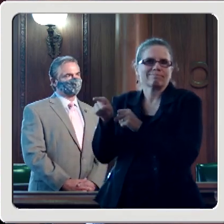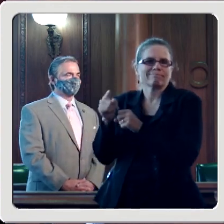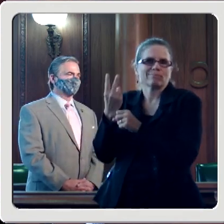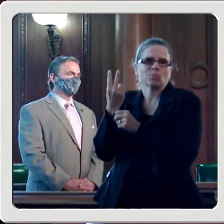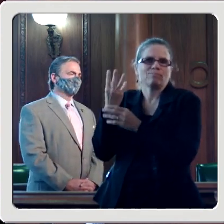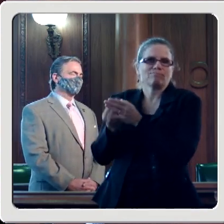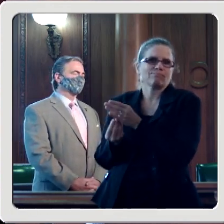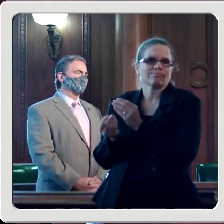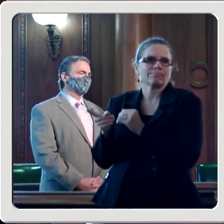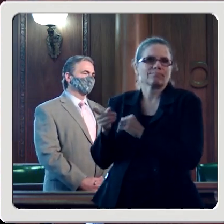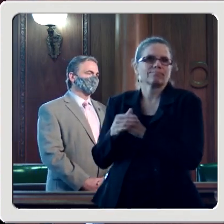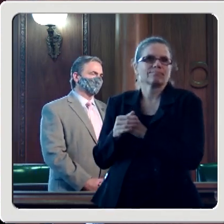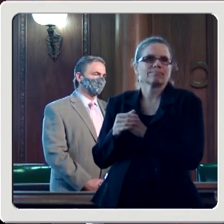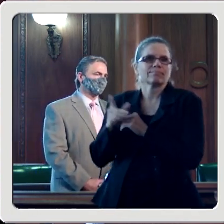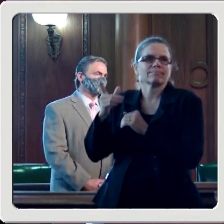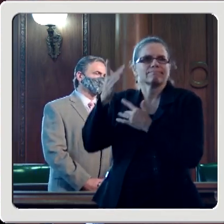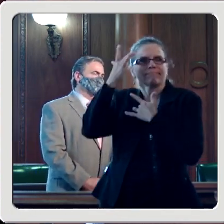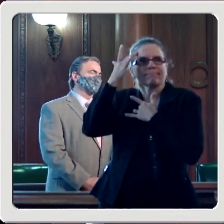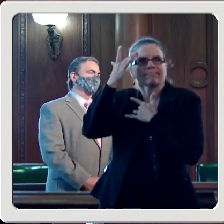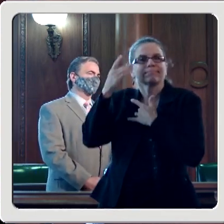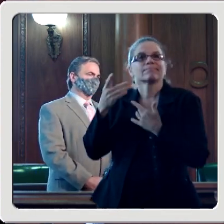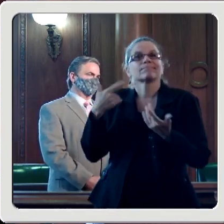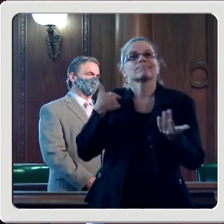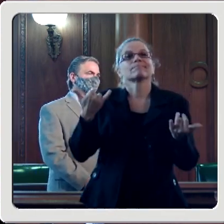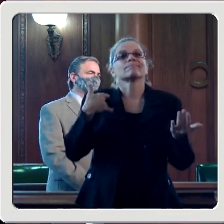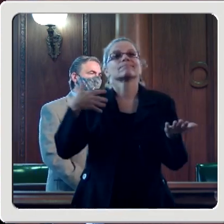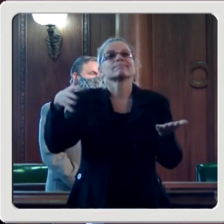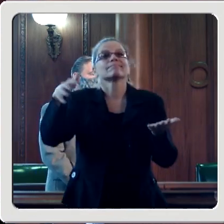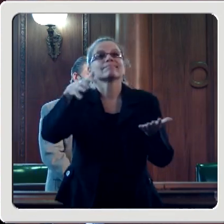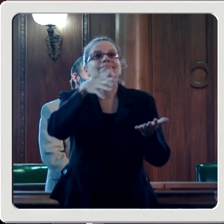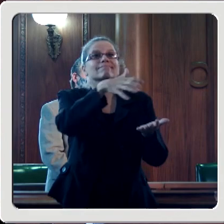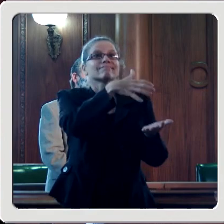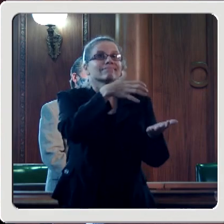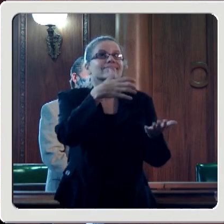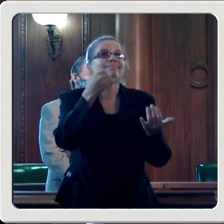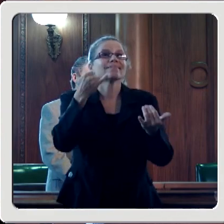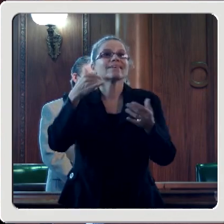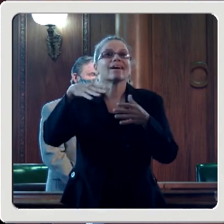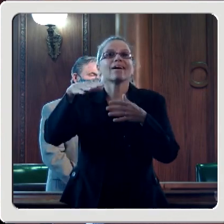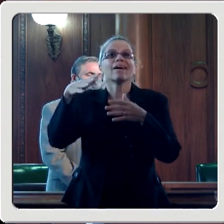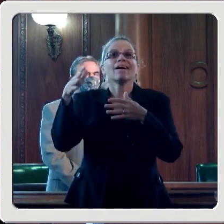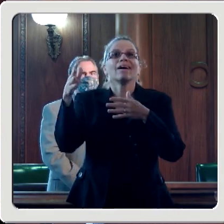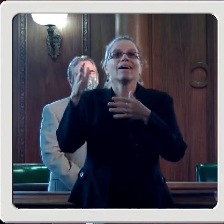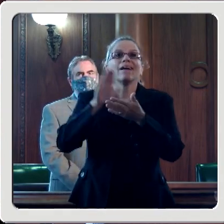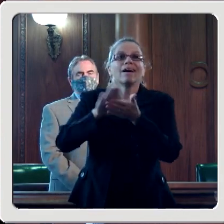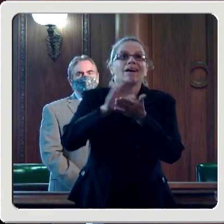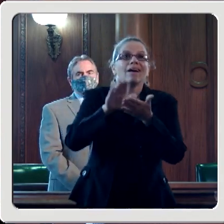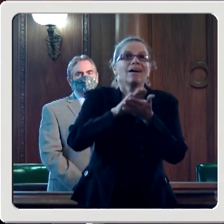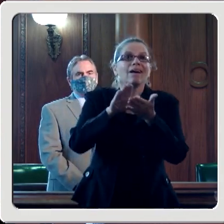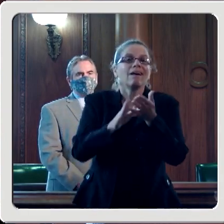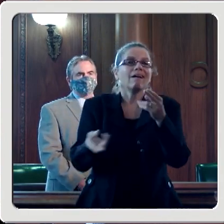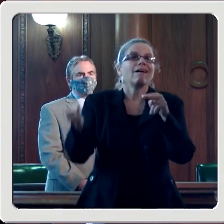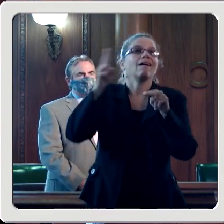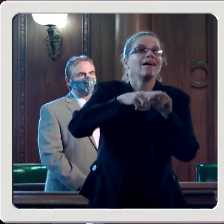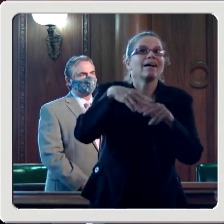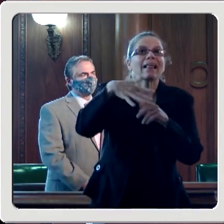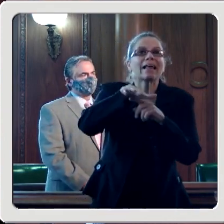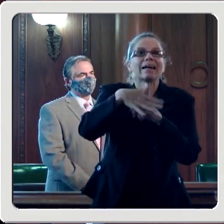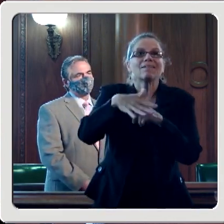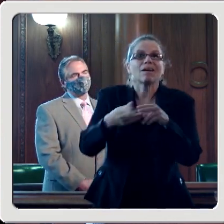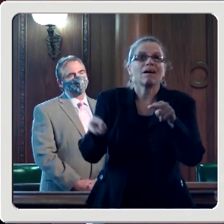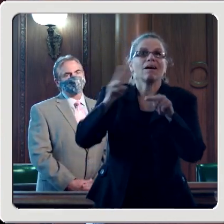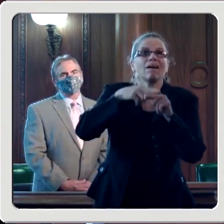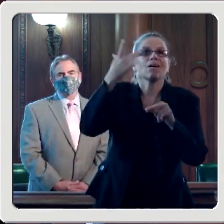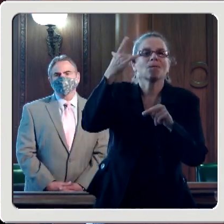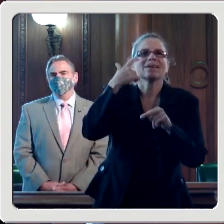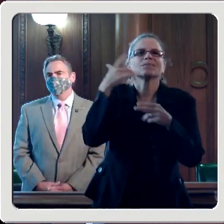waste following the tropical storm from a couple weeks ago. Our department's been working with Pat's department in forestry on removal